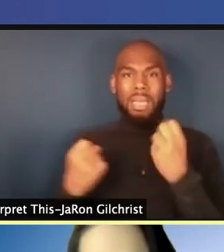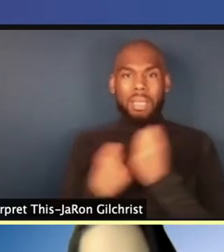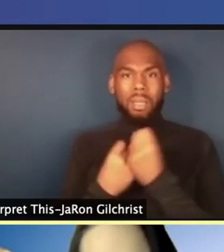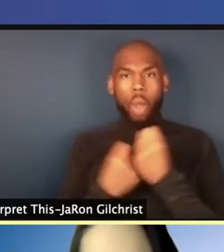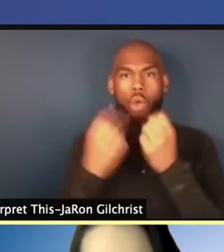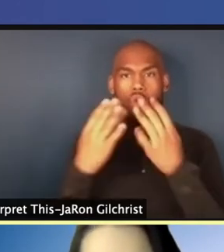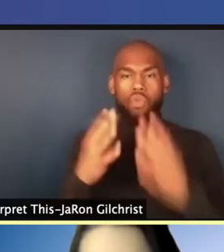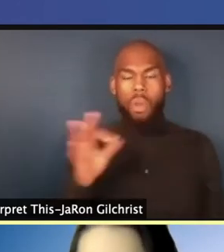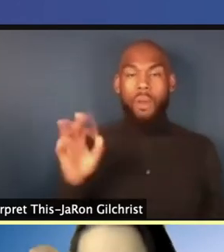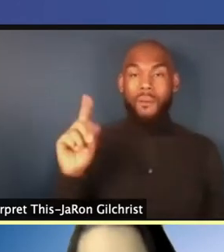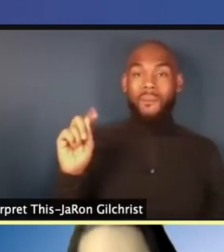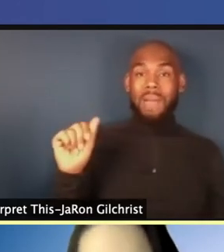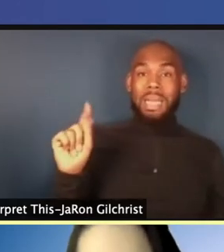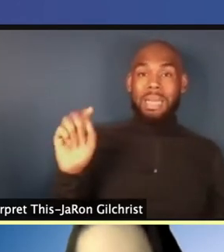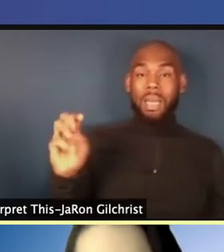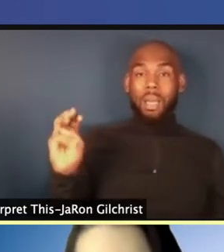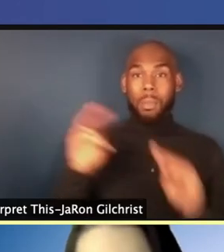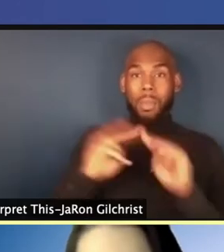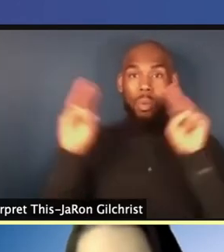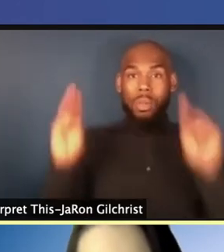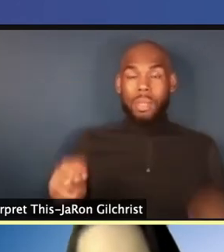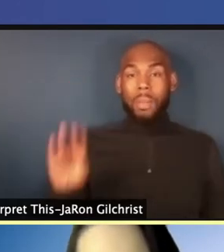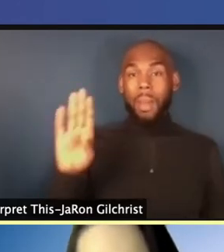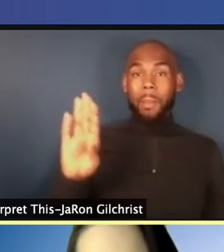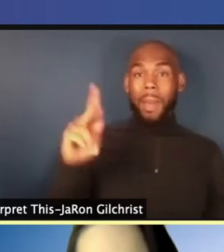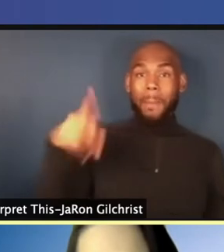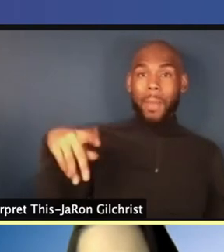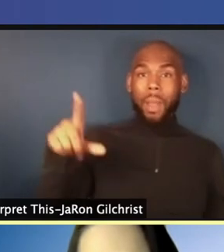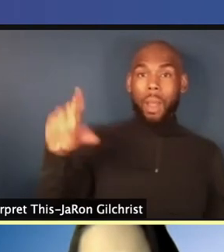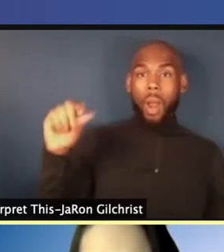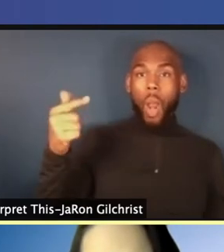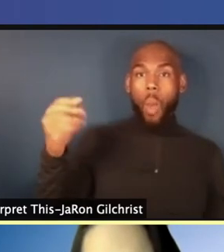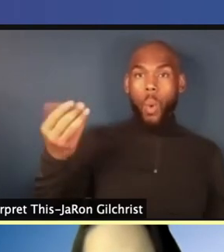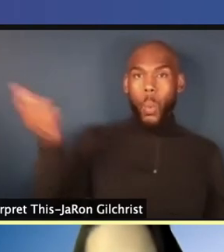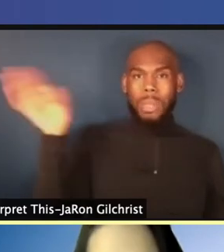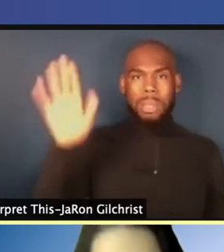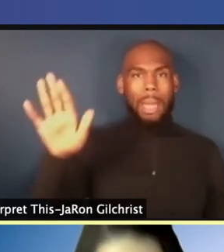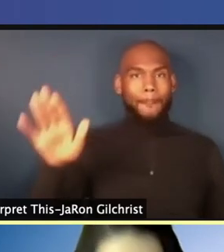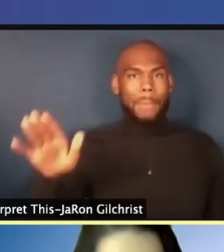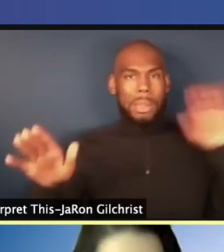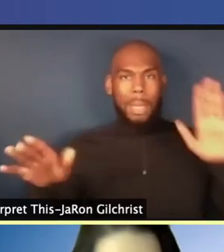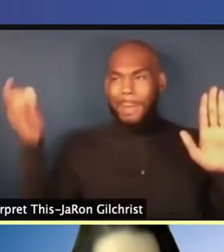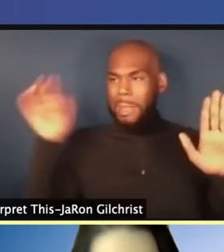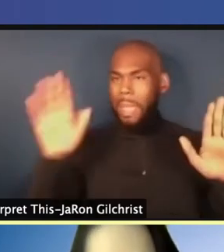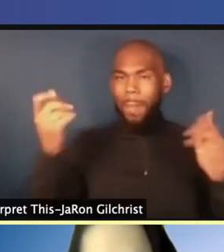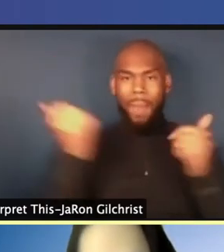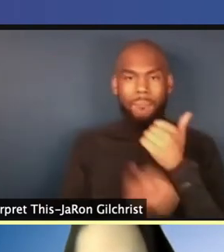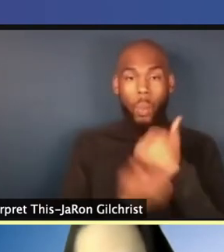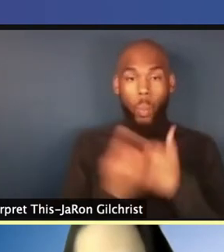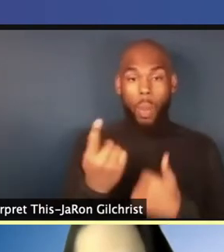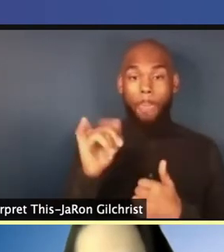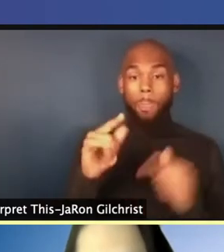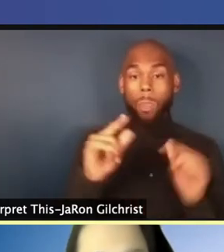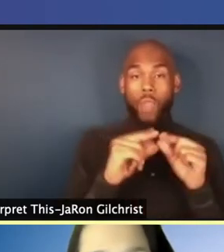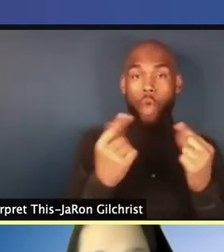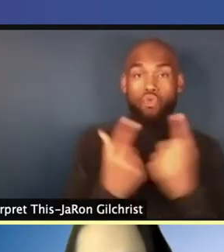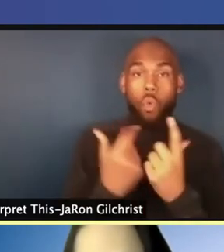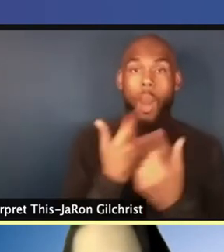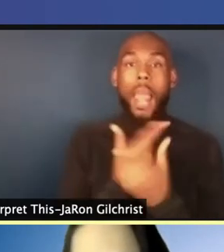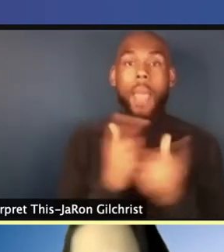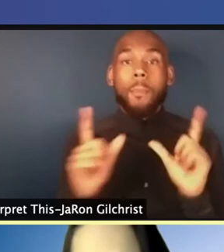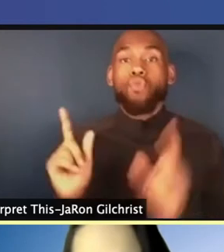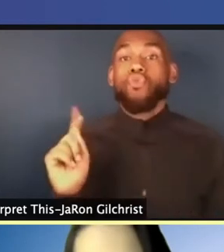and the BP logo was like slapped all over the place. And so this group called Liberate Tate did a whole